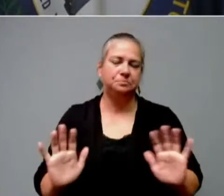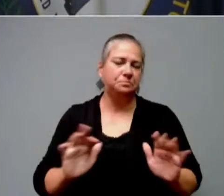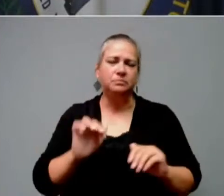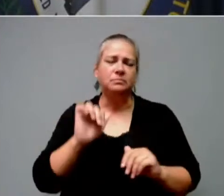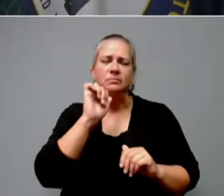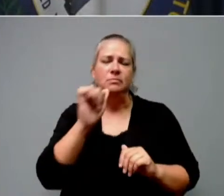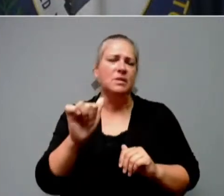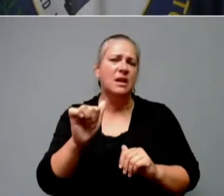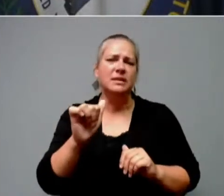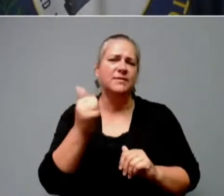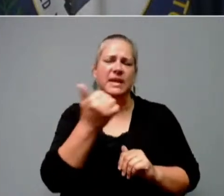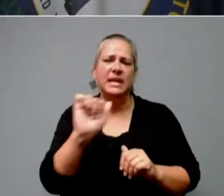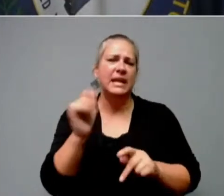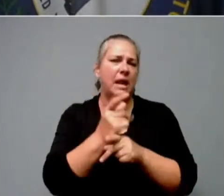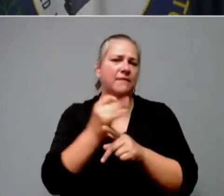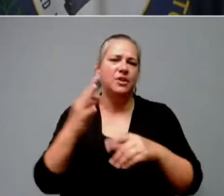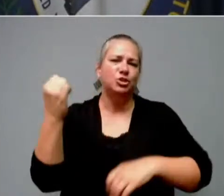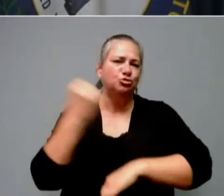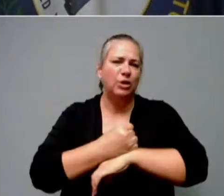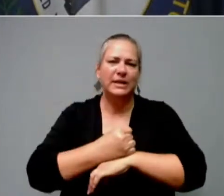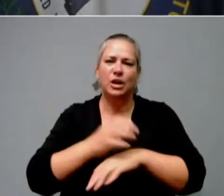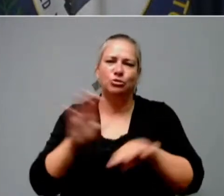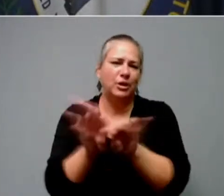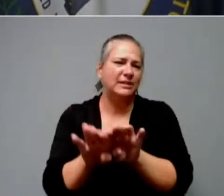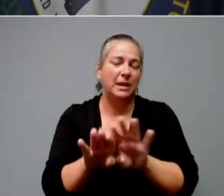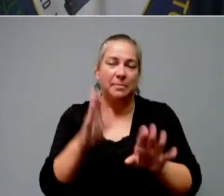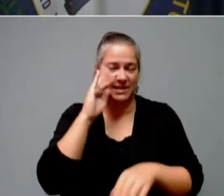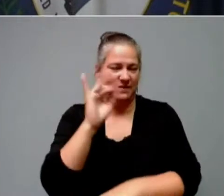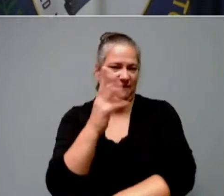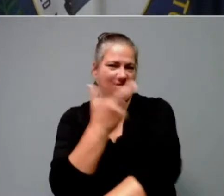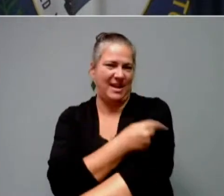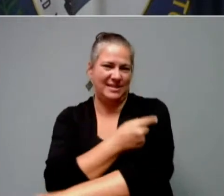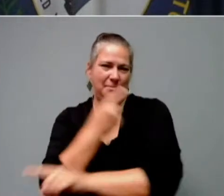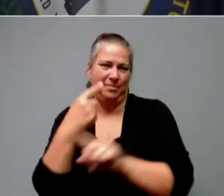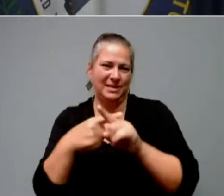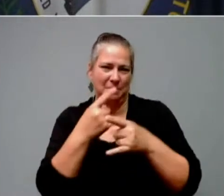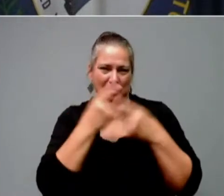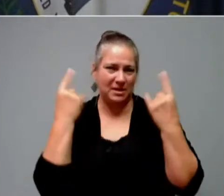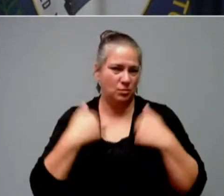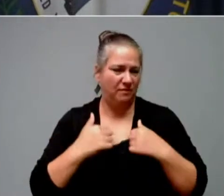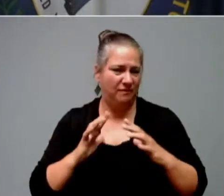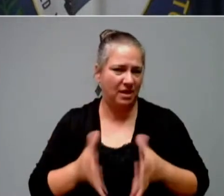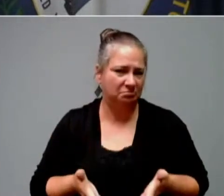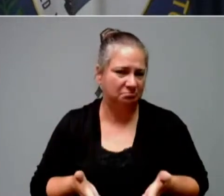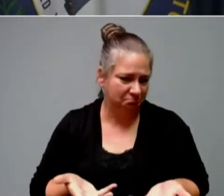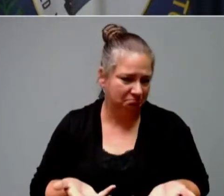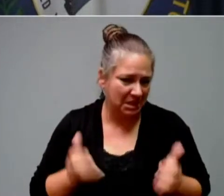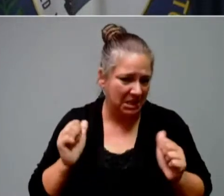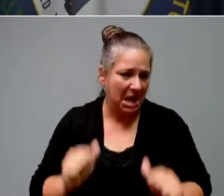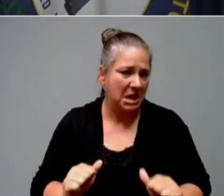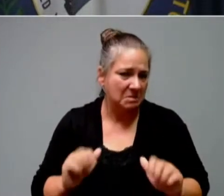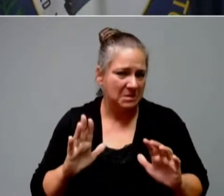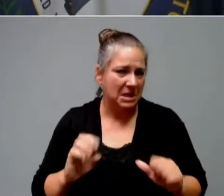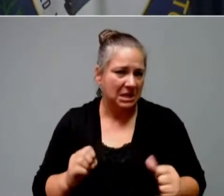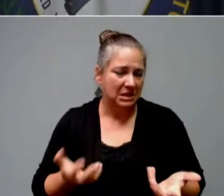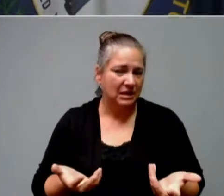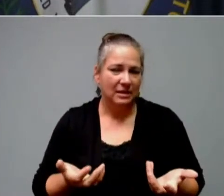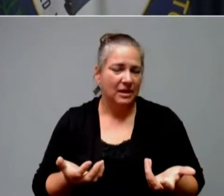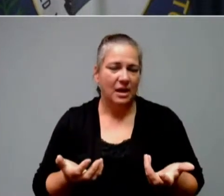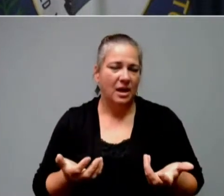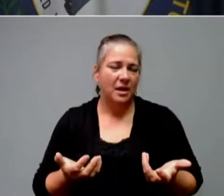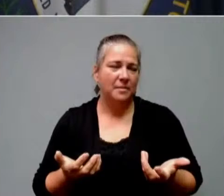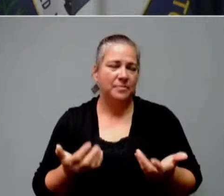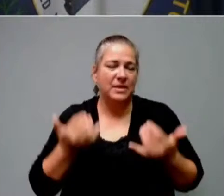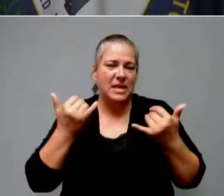any form of shutdown because vaccines plus masks, we can be fine. It does not currently include any